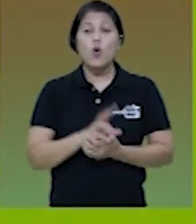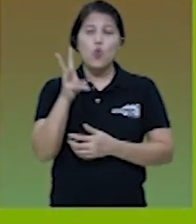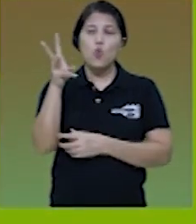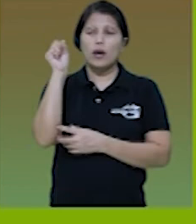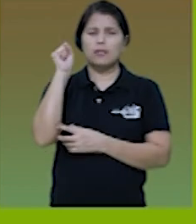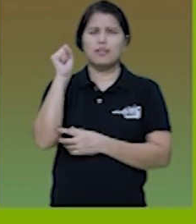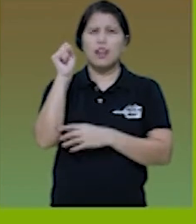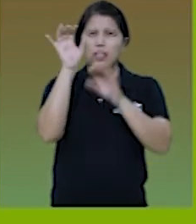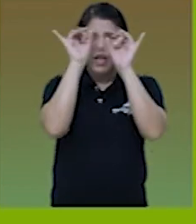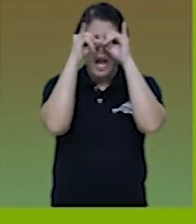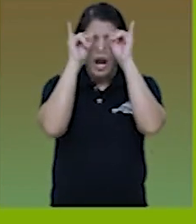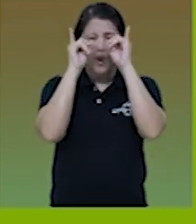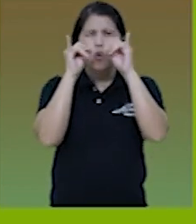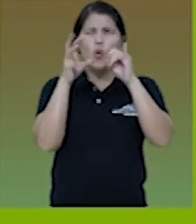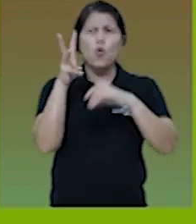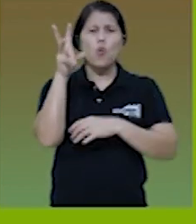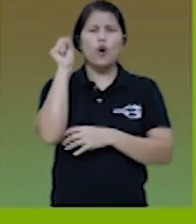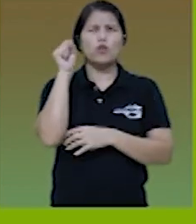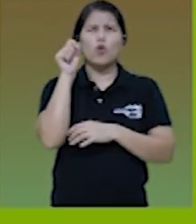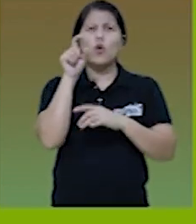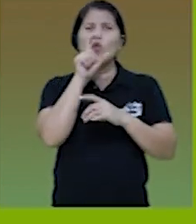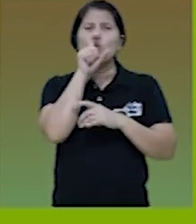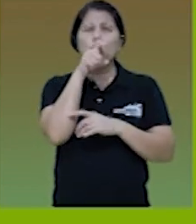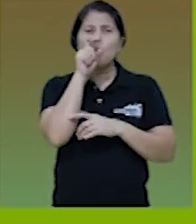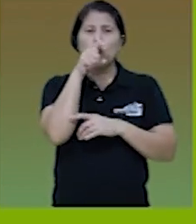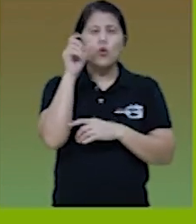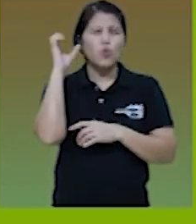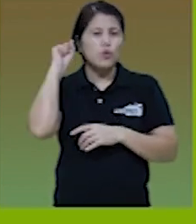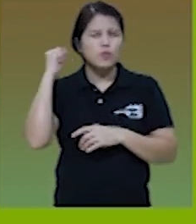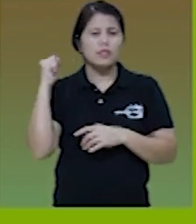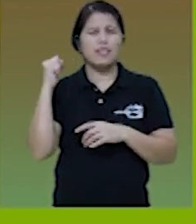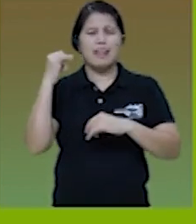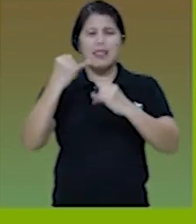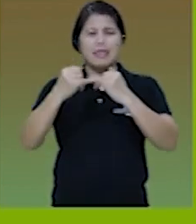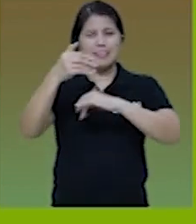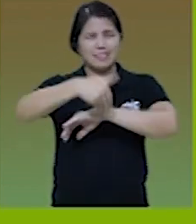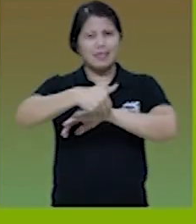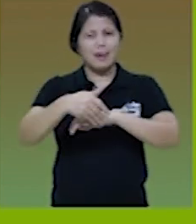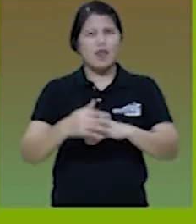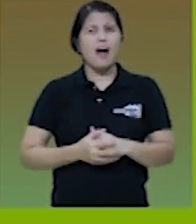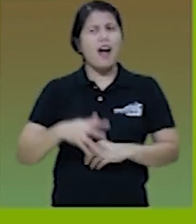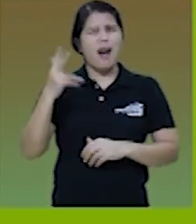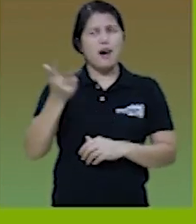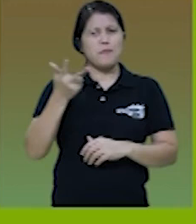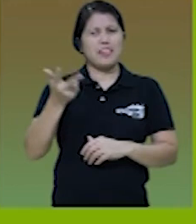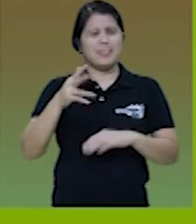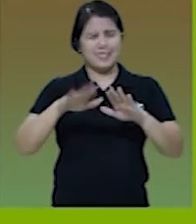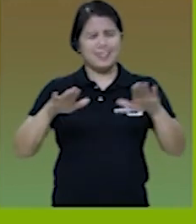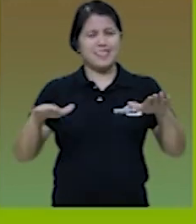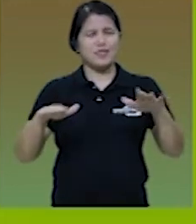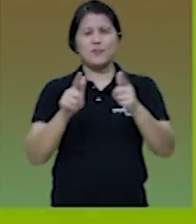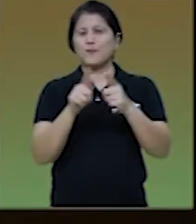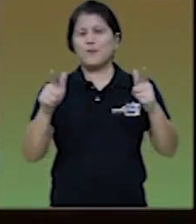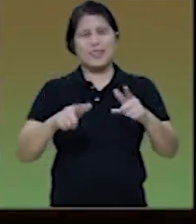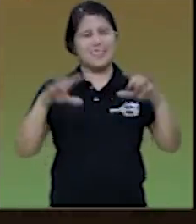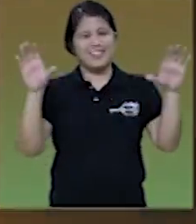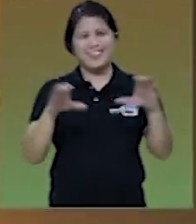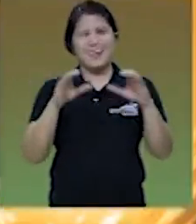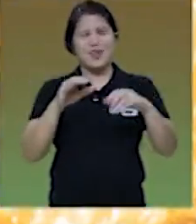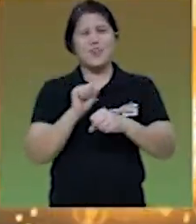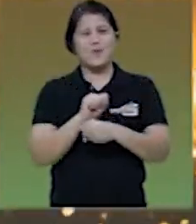An owl was hooting last night. That was amazing, kids! Great job!